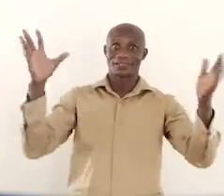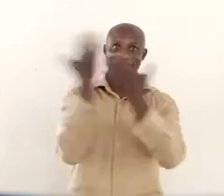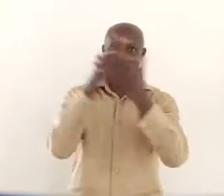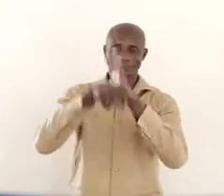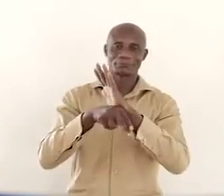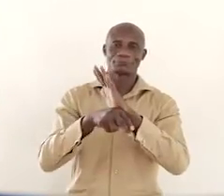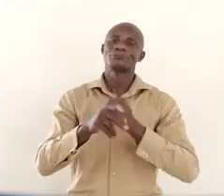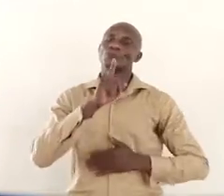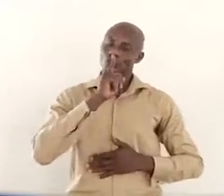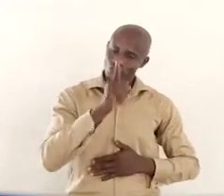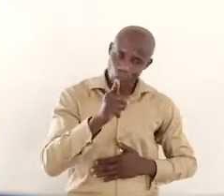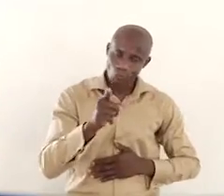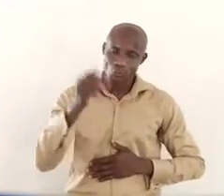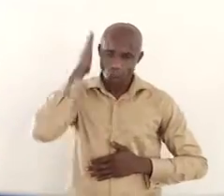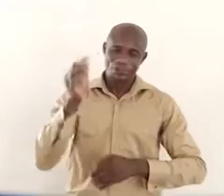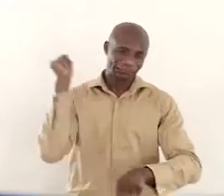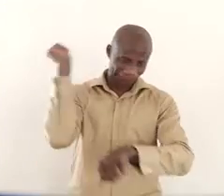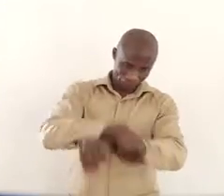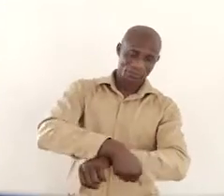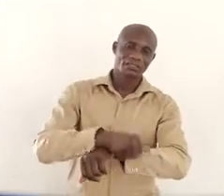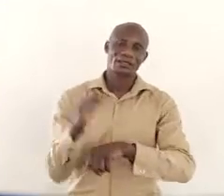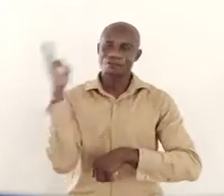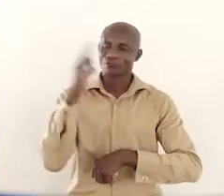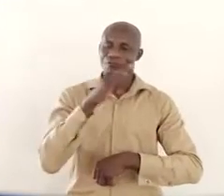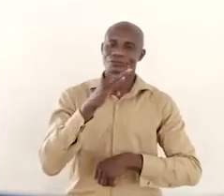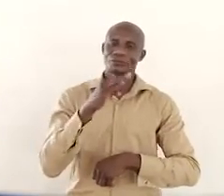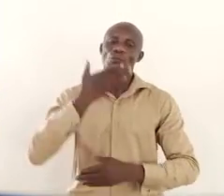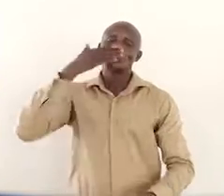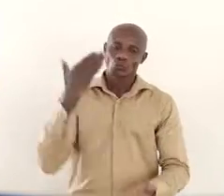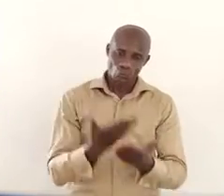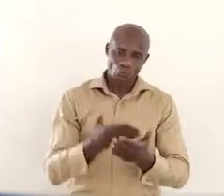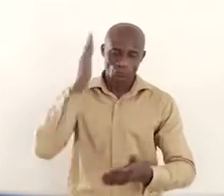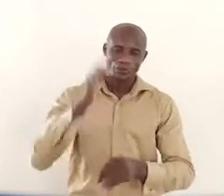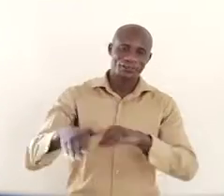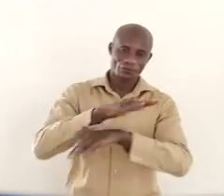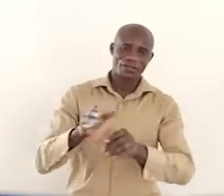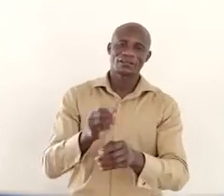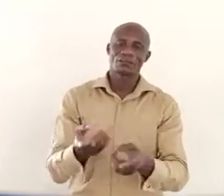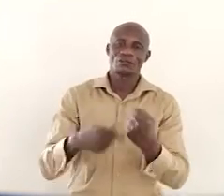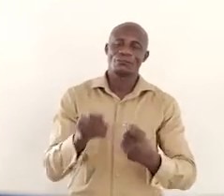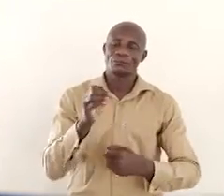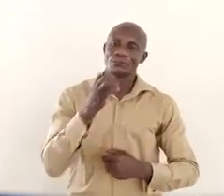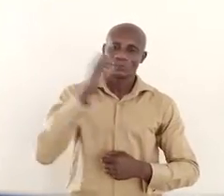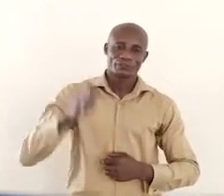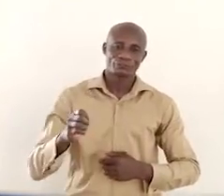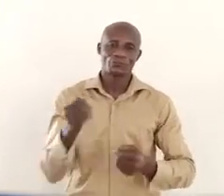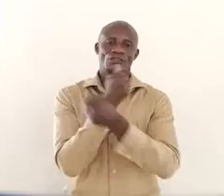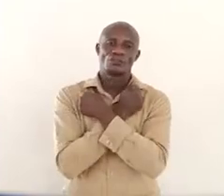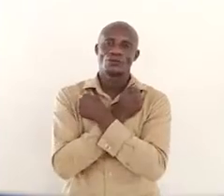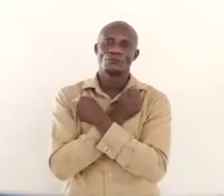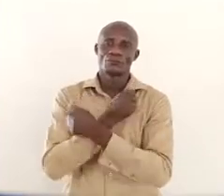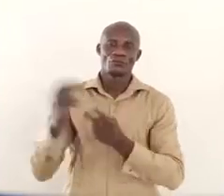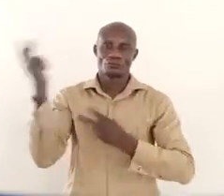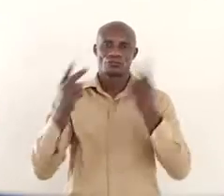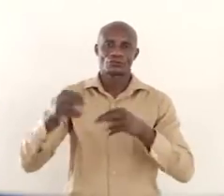darkness. Truth will conquer falsehood. Good will overcome evil. Love will